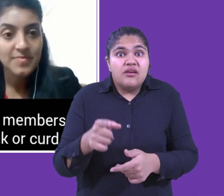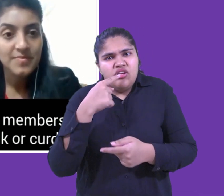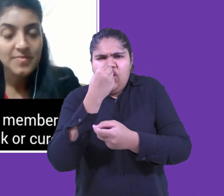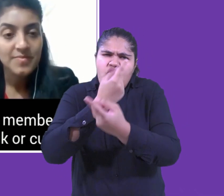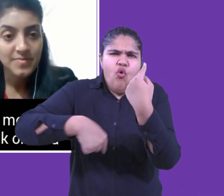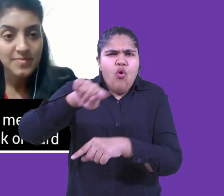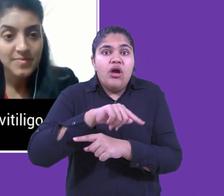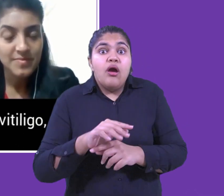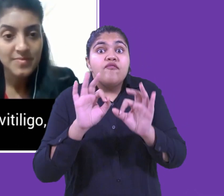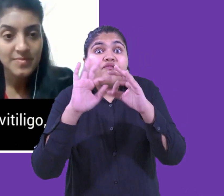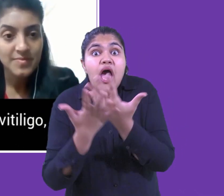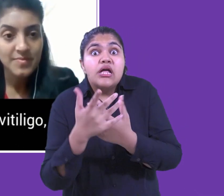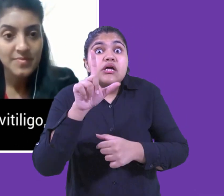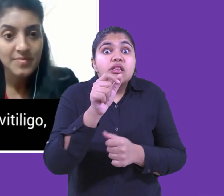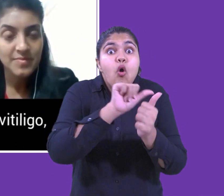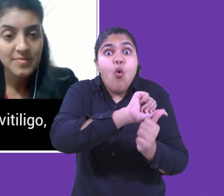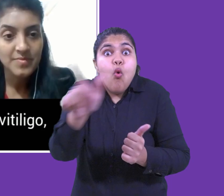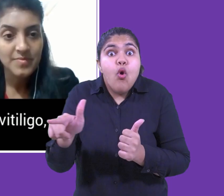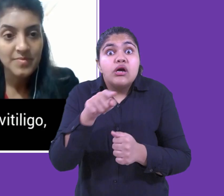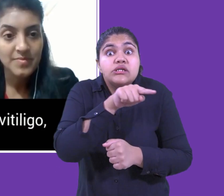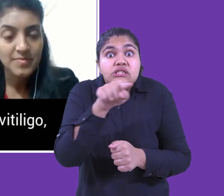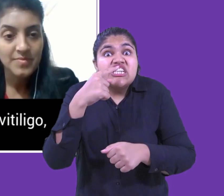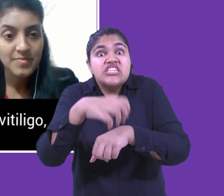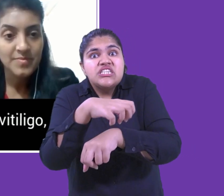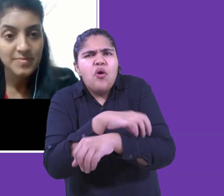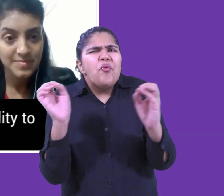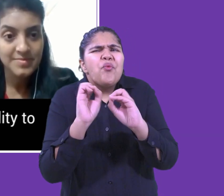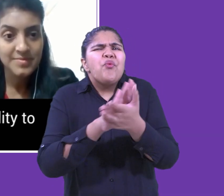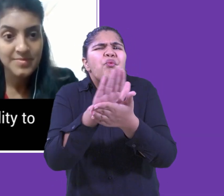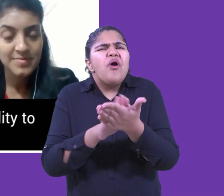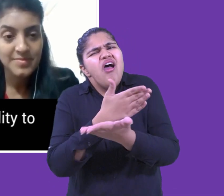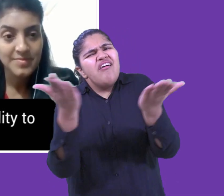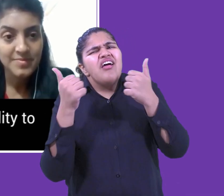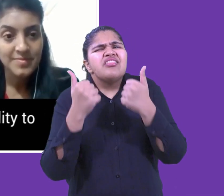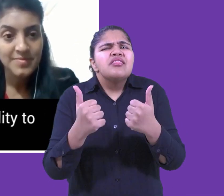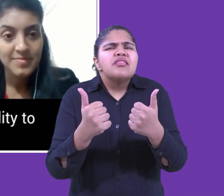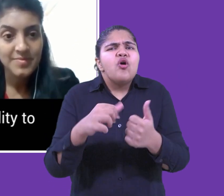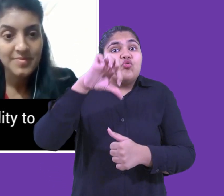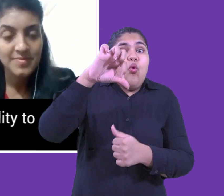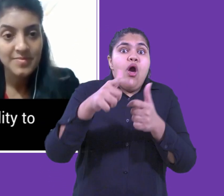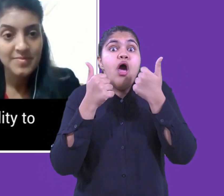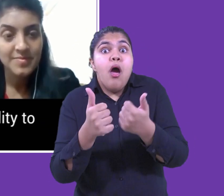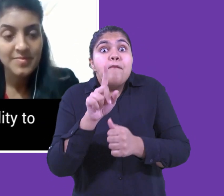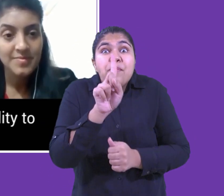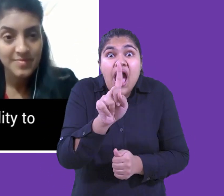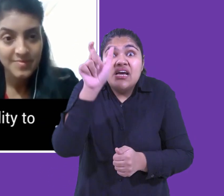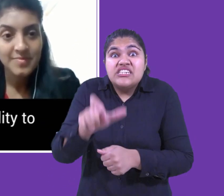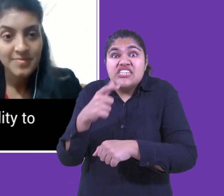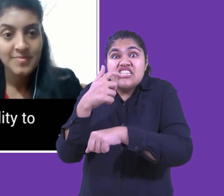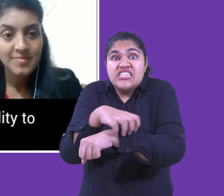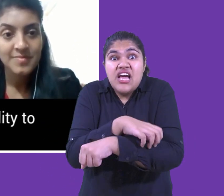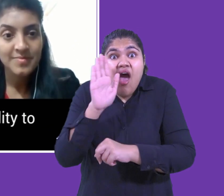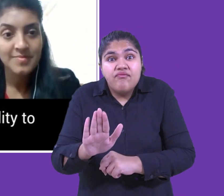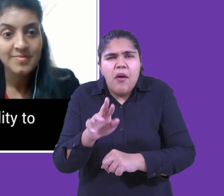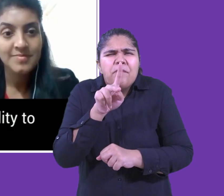along with the curd. Hmm. But none of them has got vitiligo except one. So Hmm. that is why whosoever has the susceptibility to